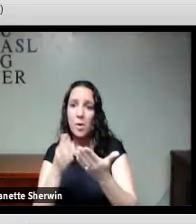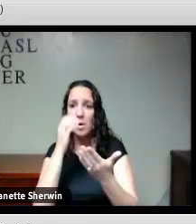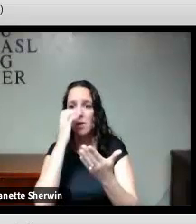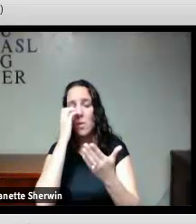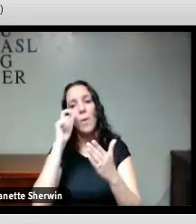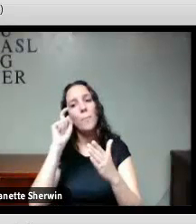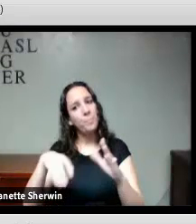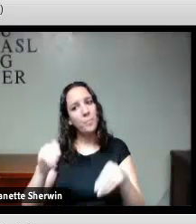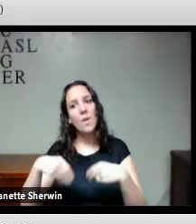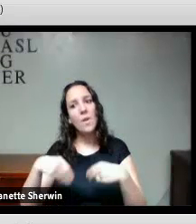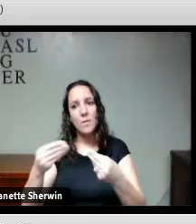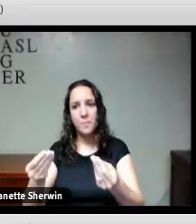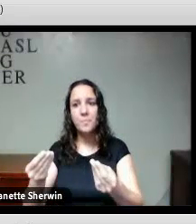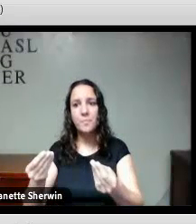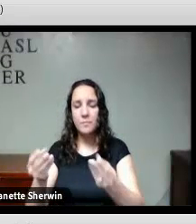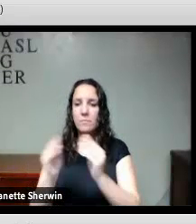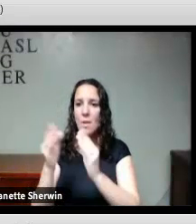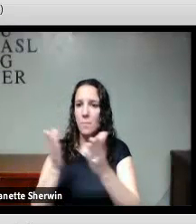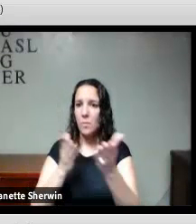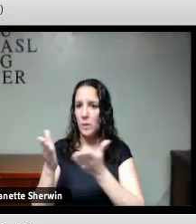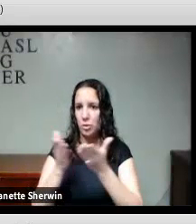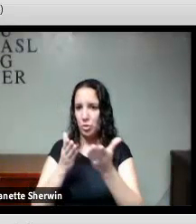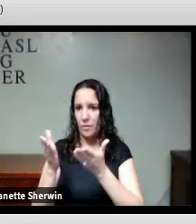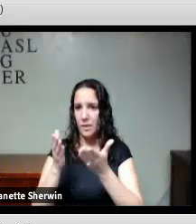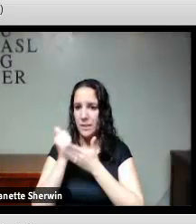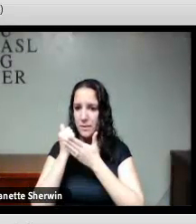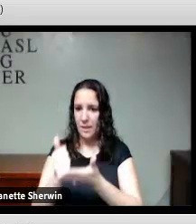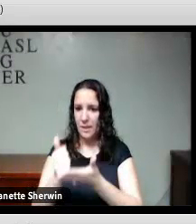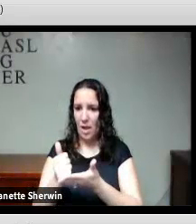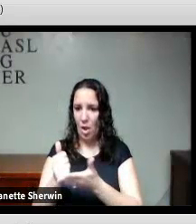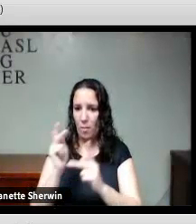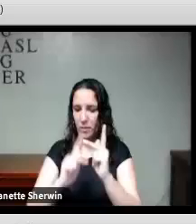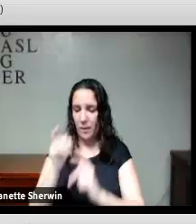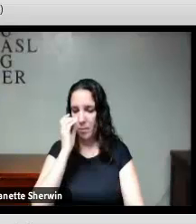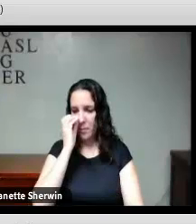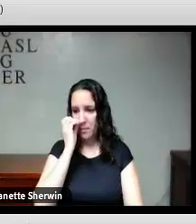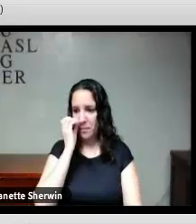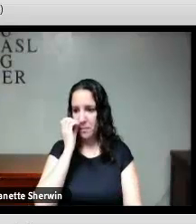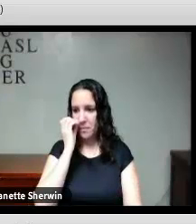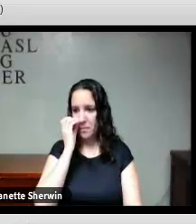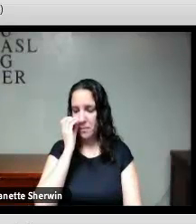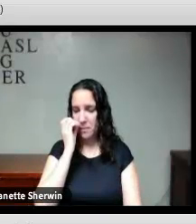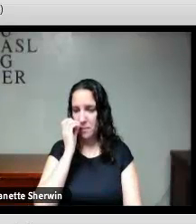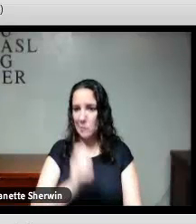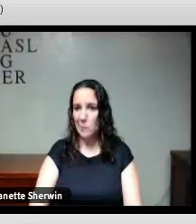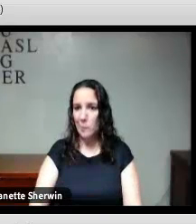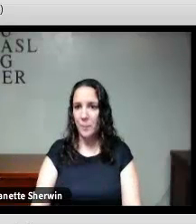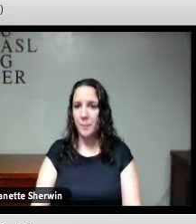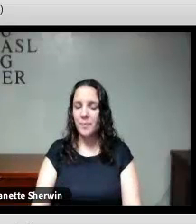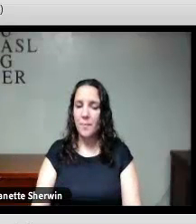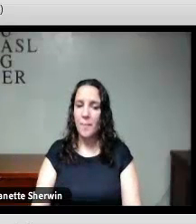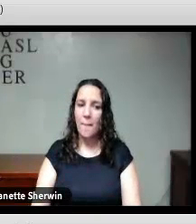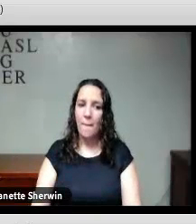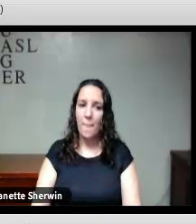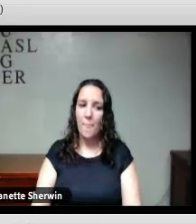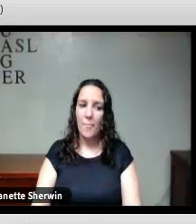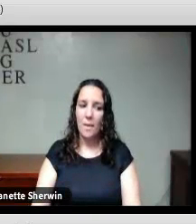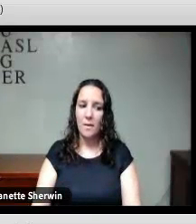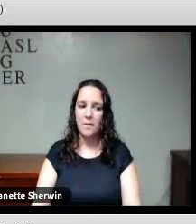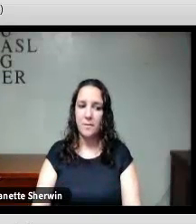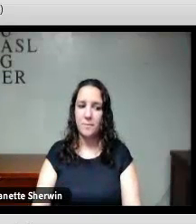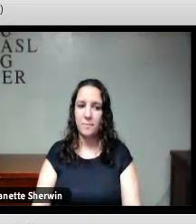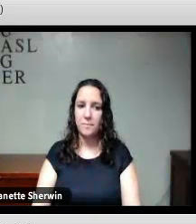create some place that they like to be, but we also have to handle the situations that come up, don't we? So that they are